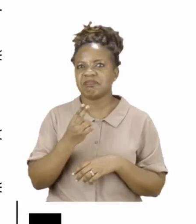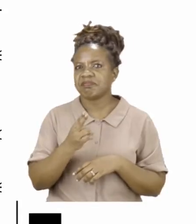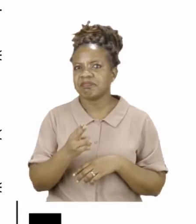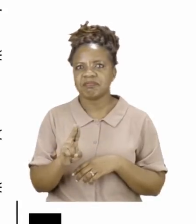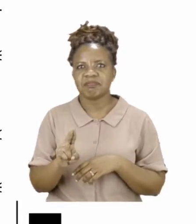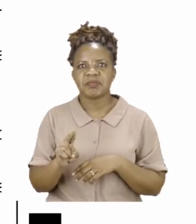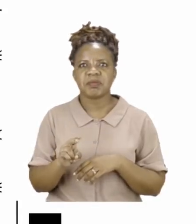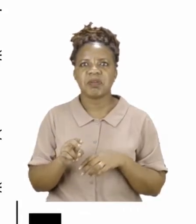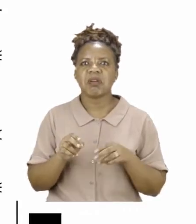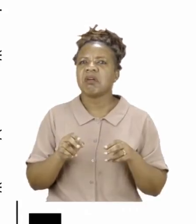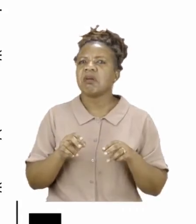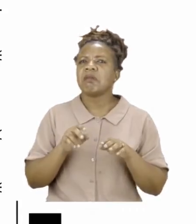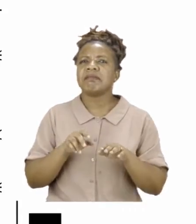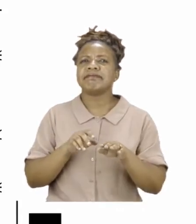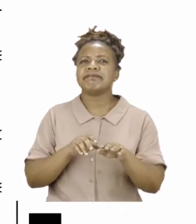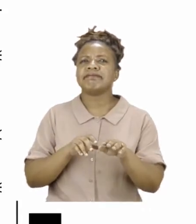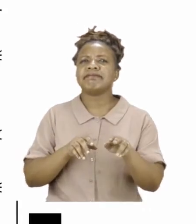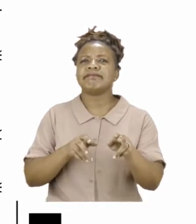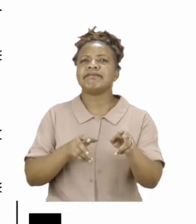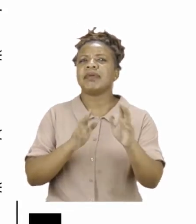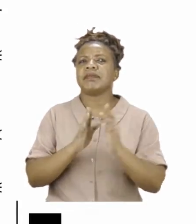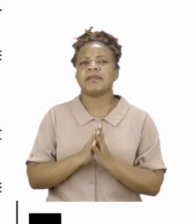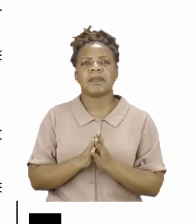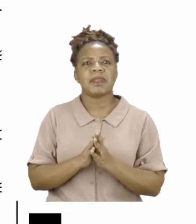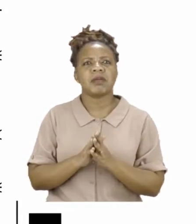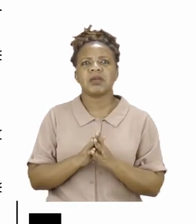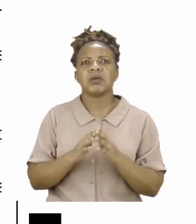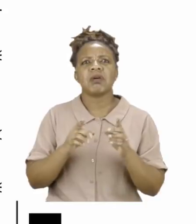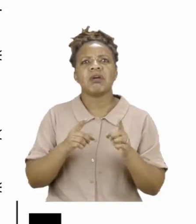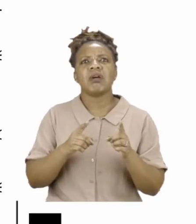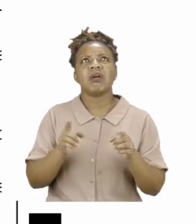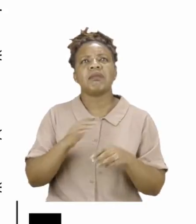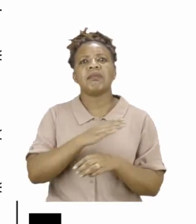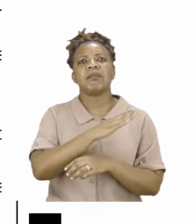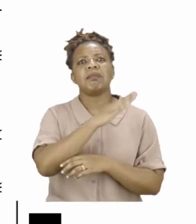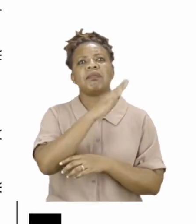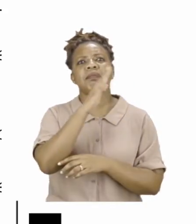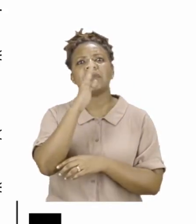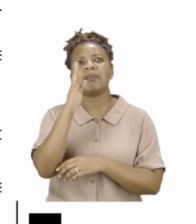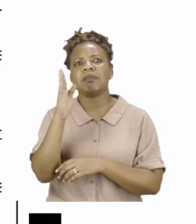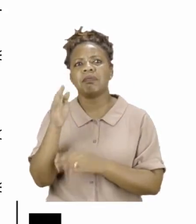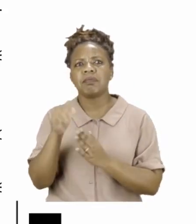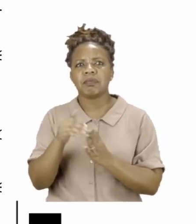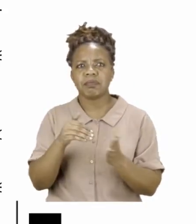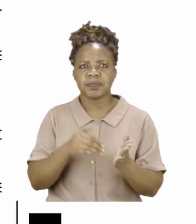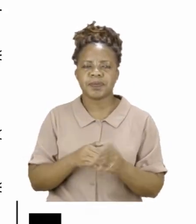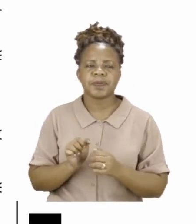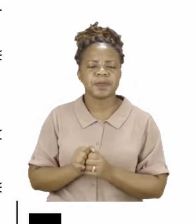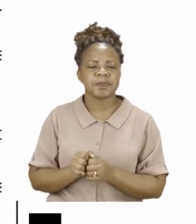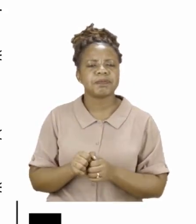Could we travel by boat? No. There is no water along the way.